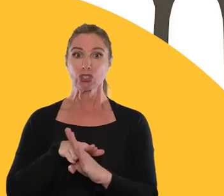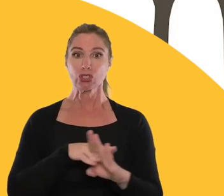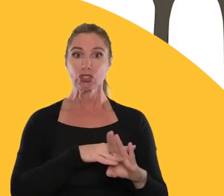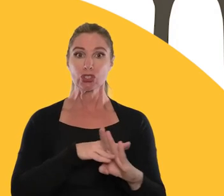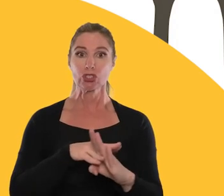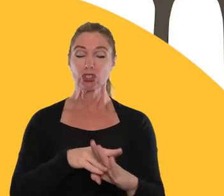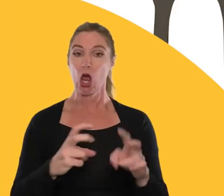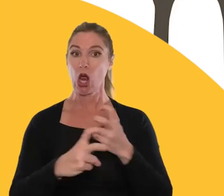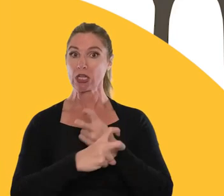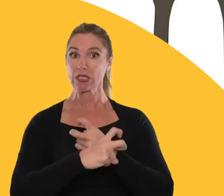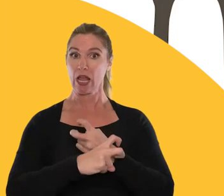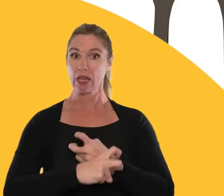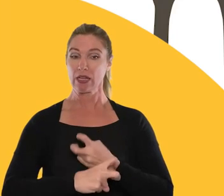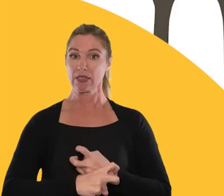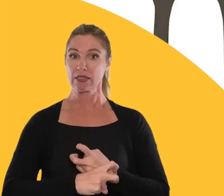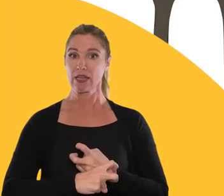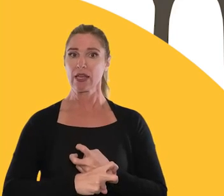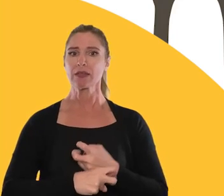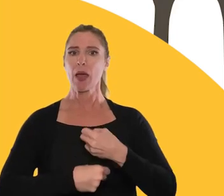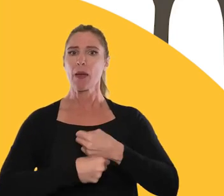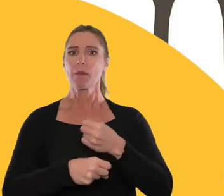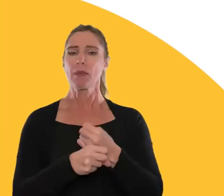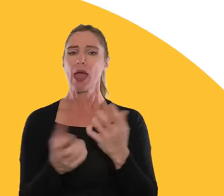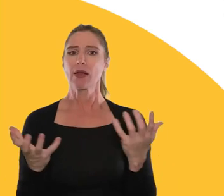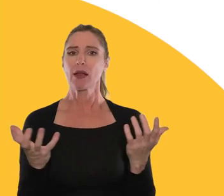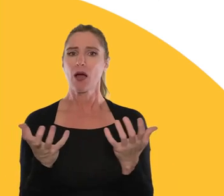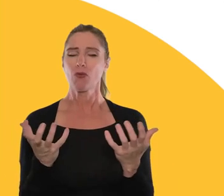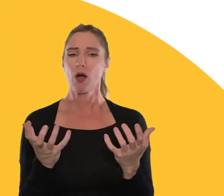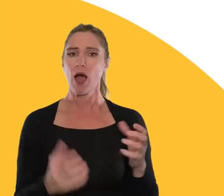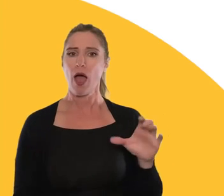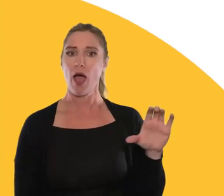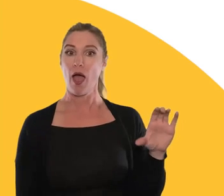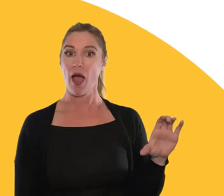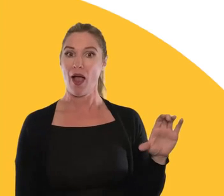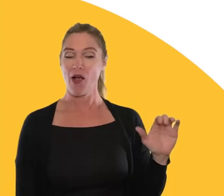Shark skeletons are made up of cartilage.